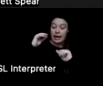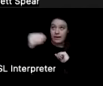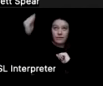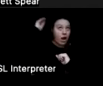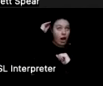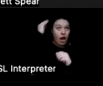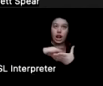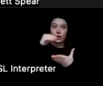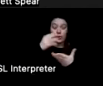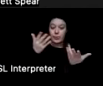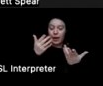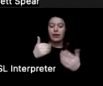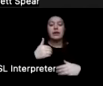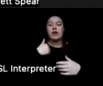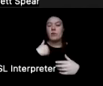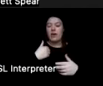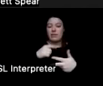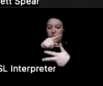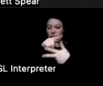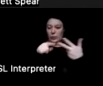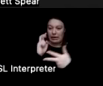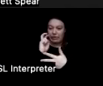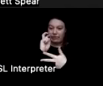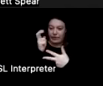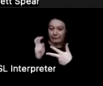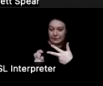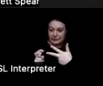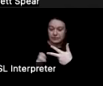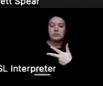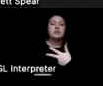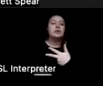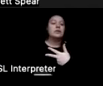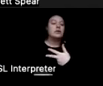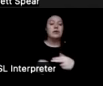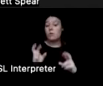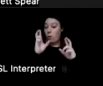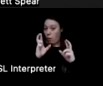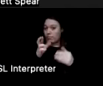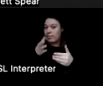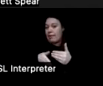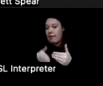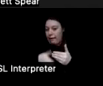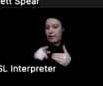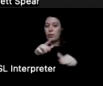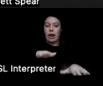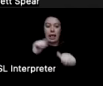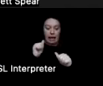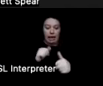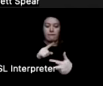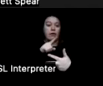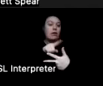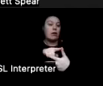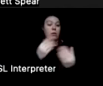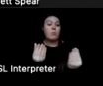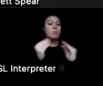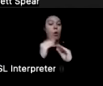3 themes, and we're really hoping in the end you will come away with hopefully an increased awareness of the tools that are